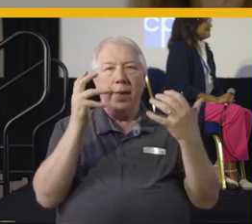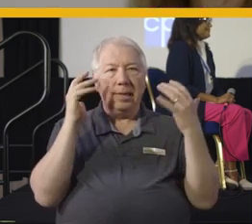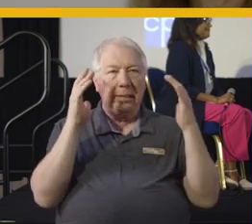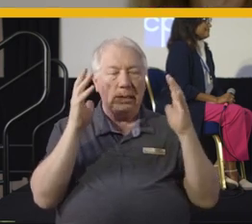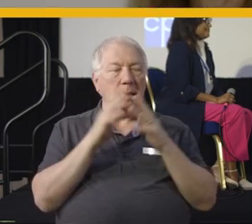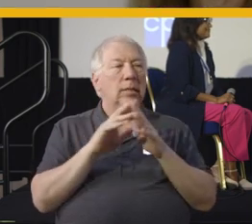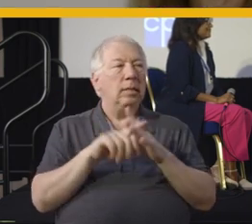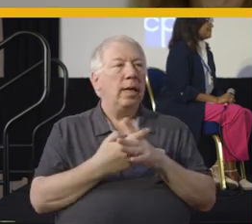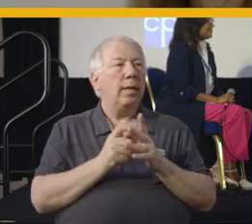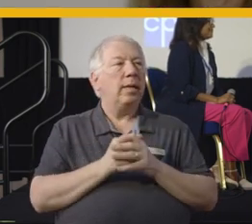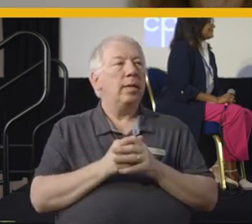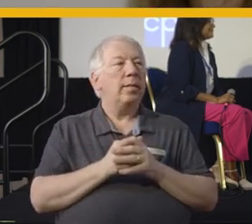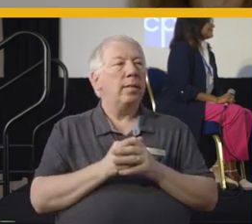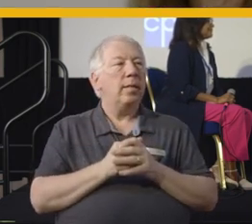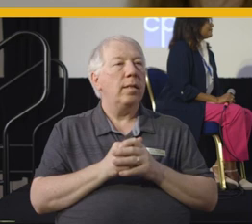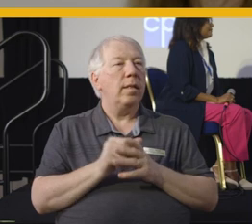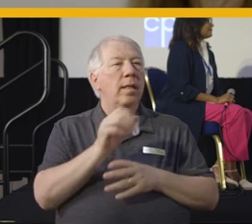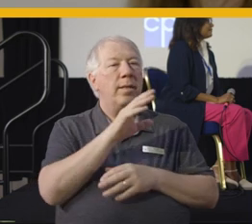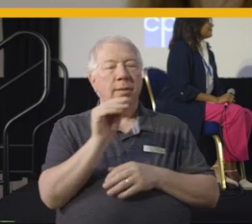started happening.